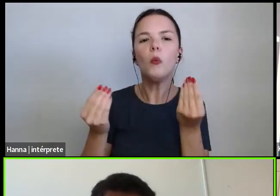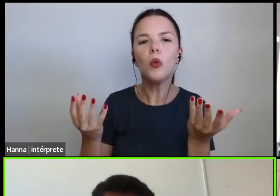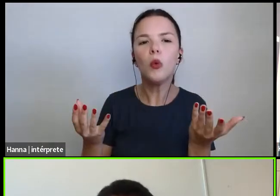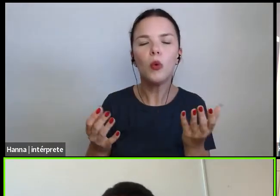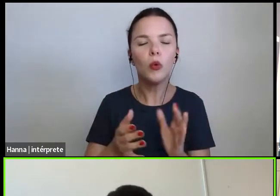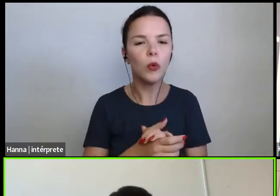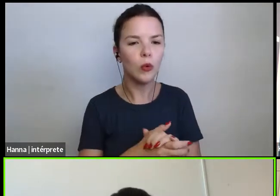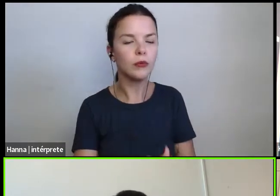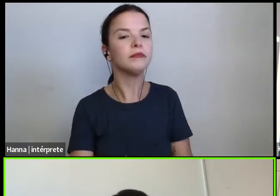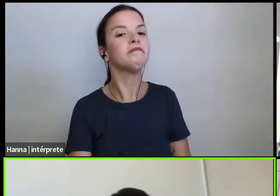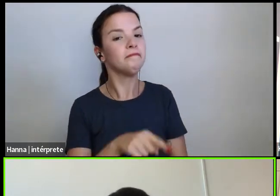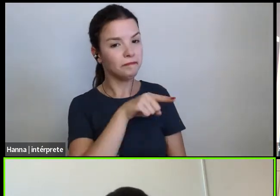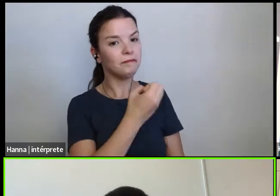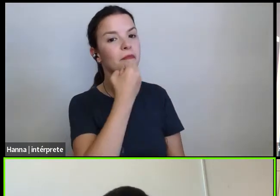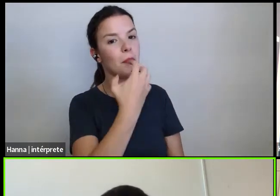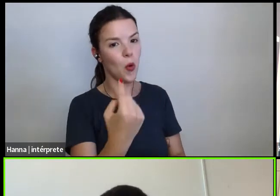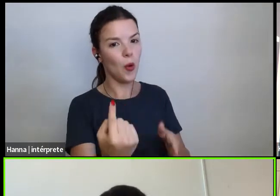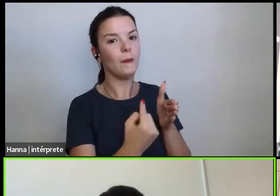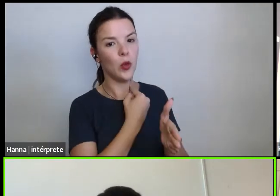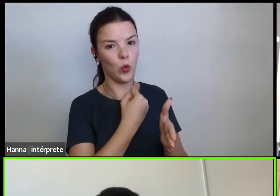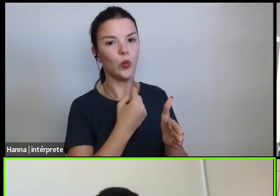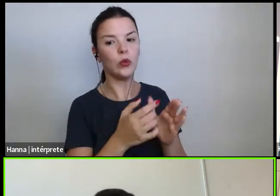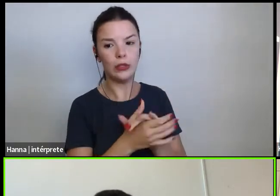That's a great question.